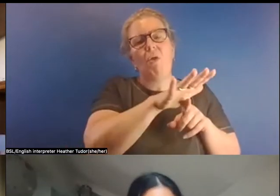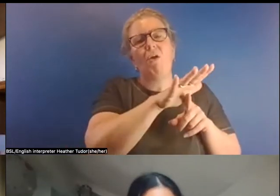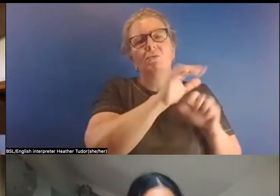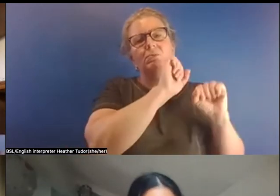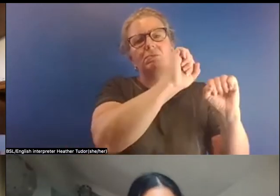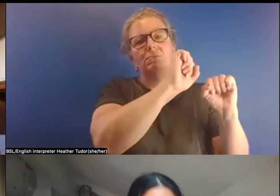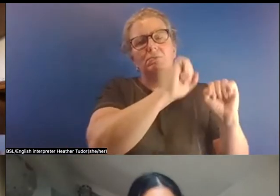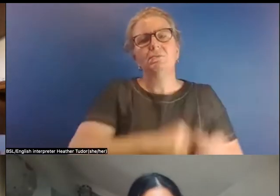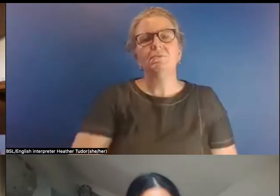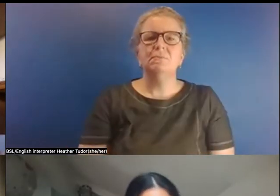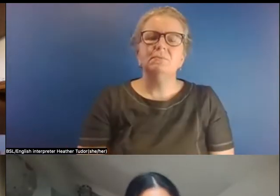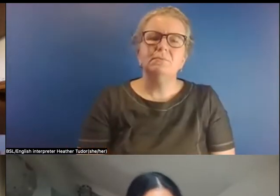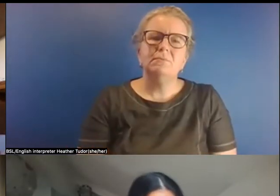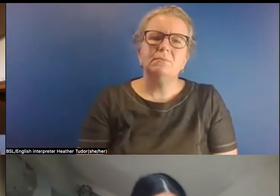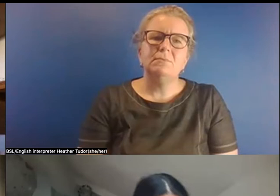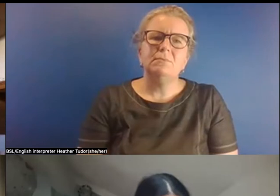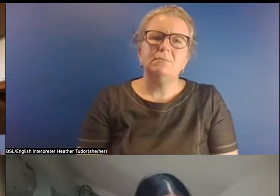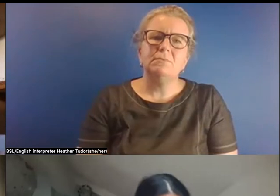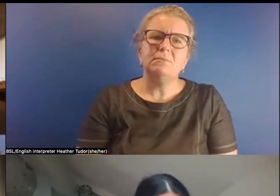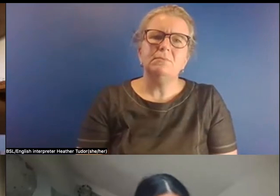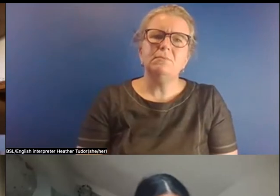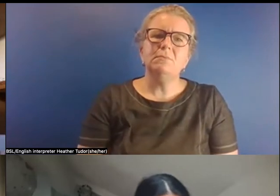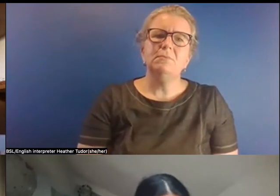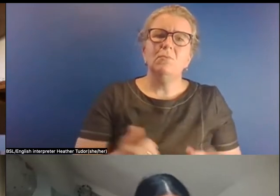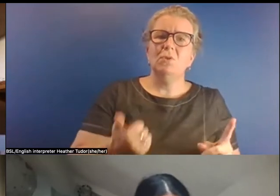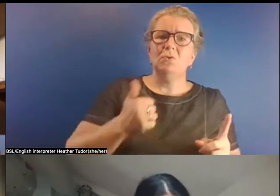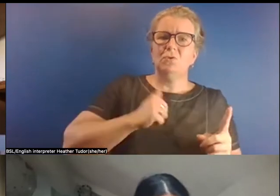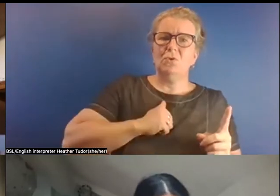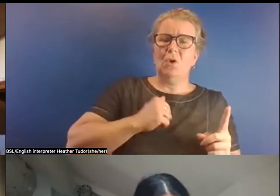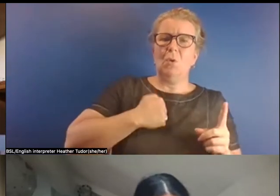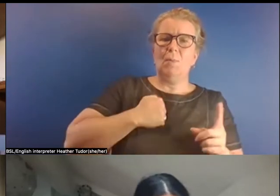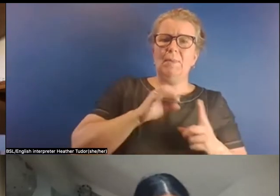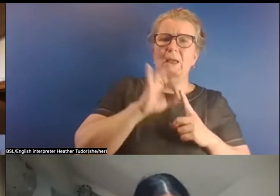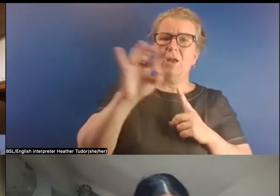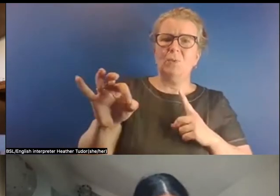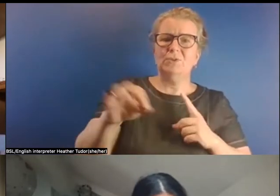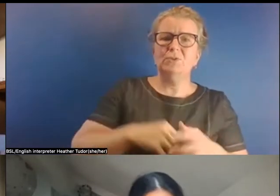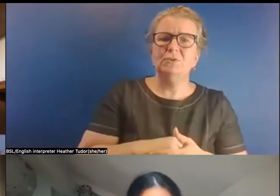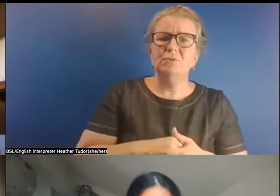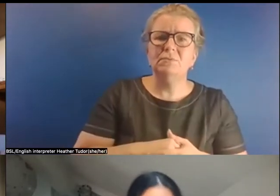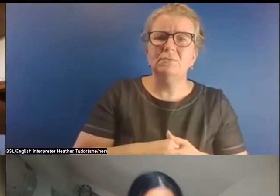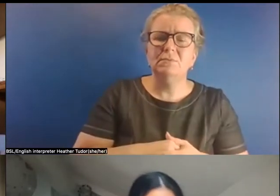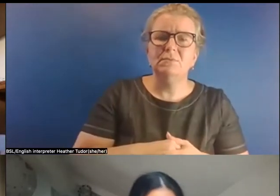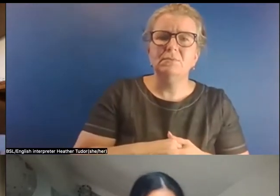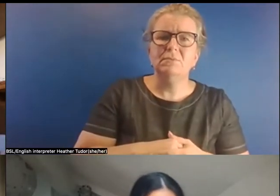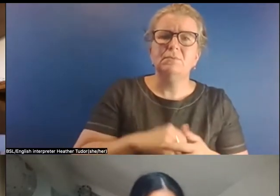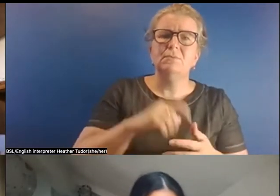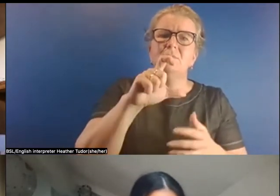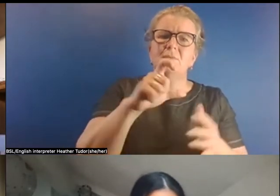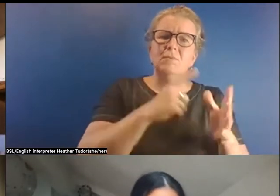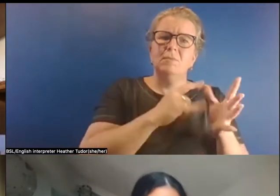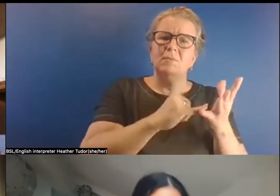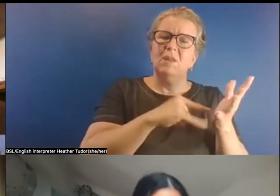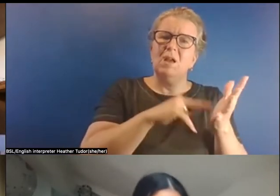I'll go next with the question. How does caste affect inside and outside of